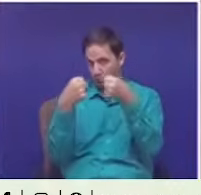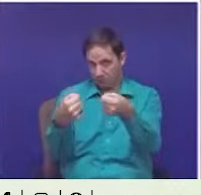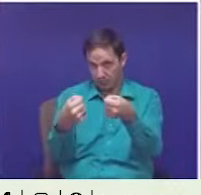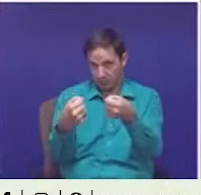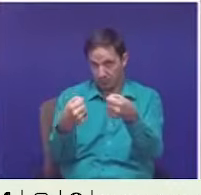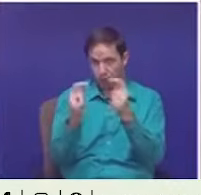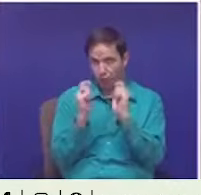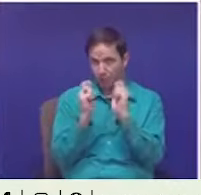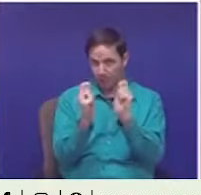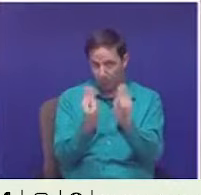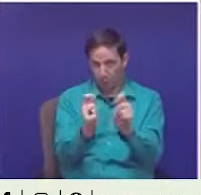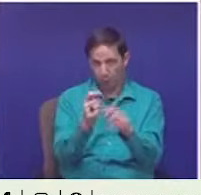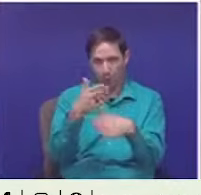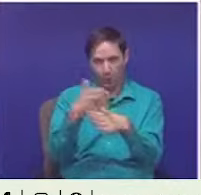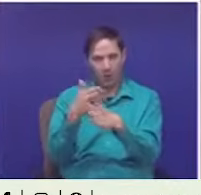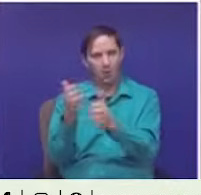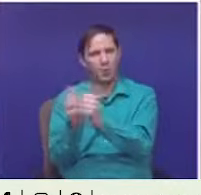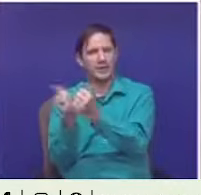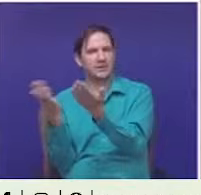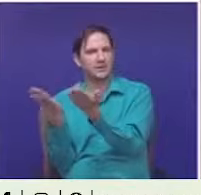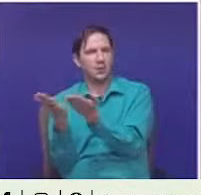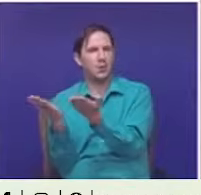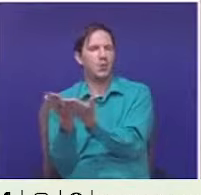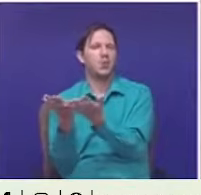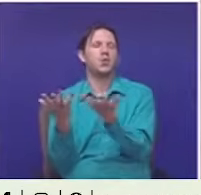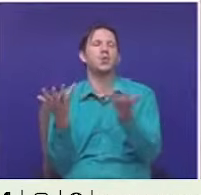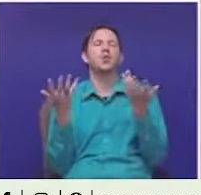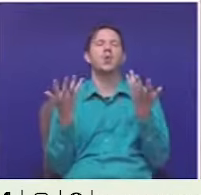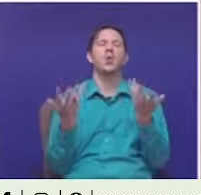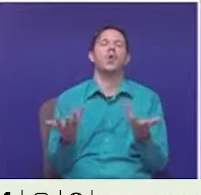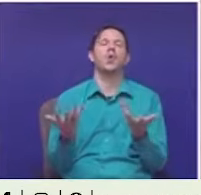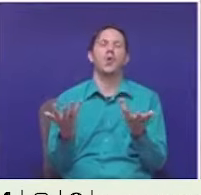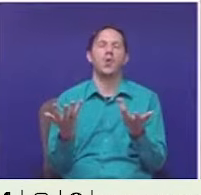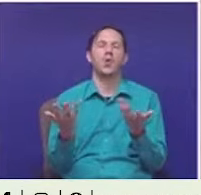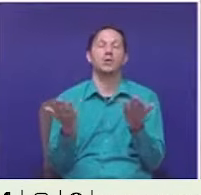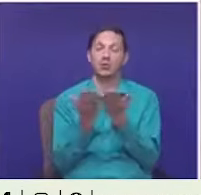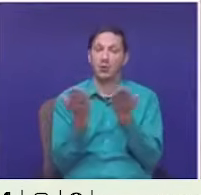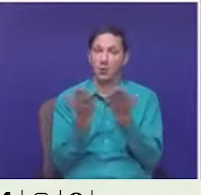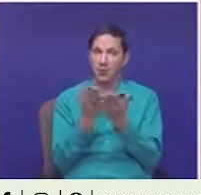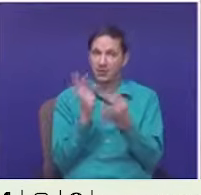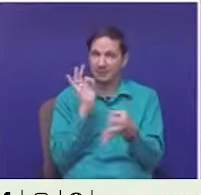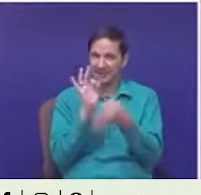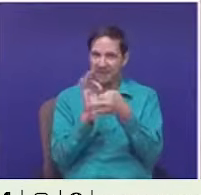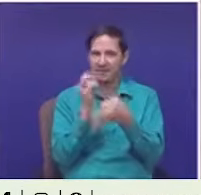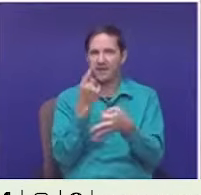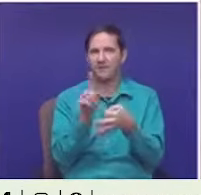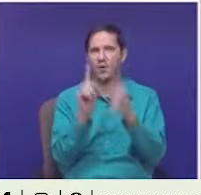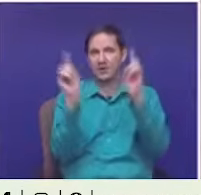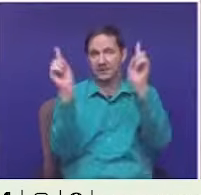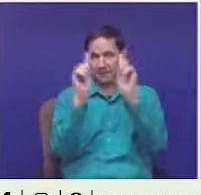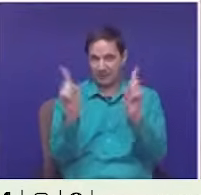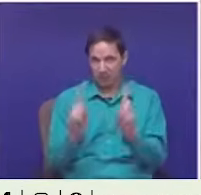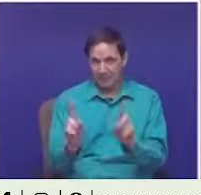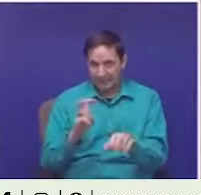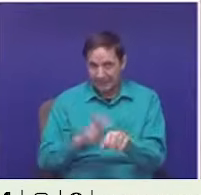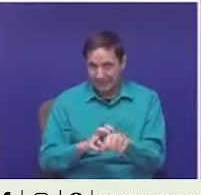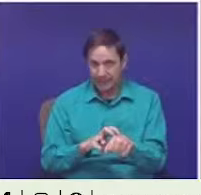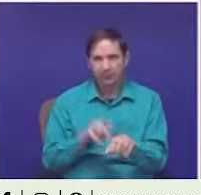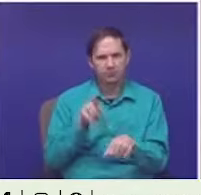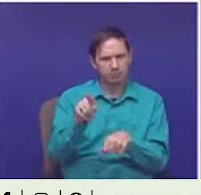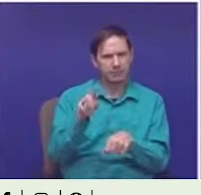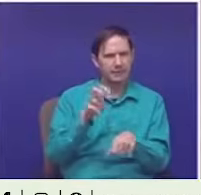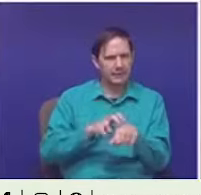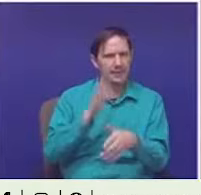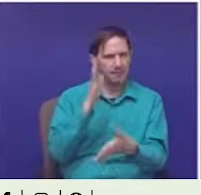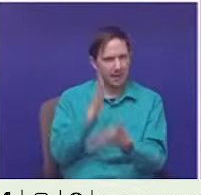are working with schools or with schools catering to learners with special educational needs, they need to